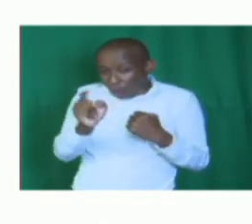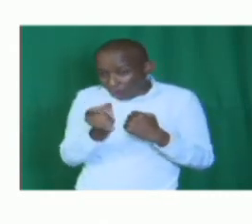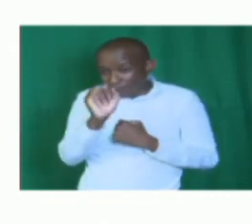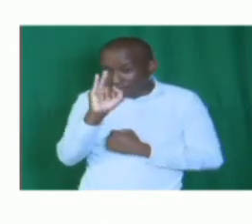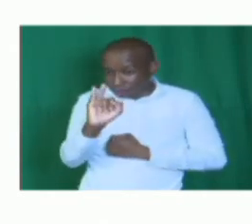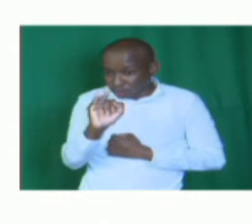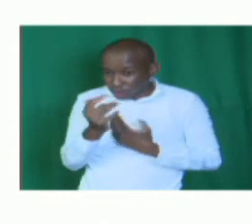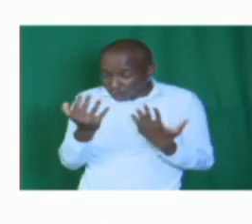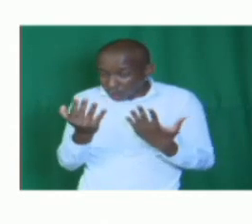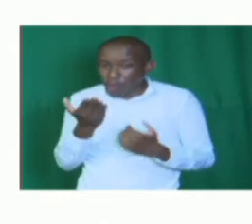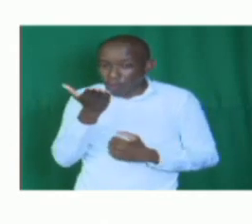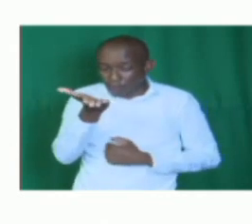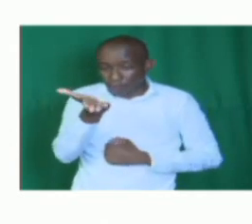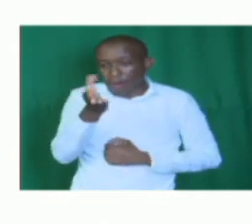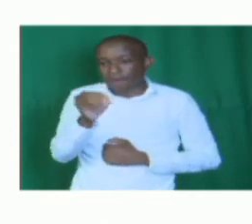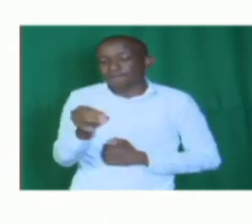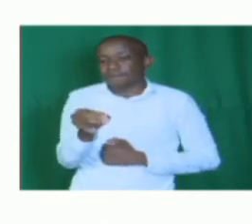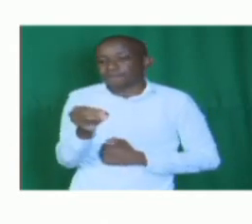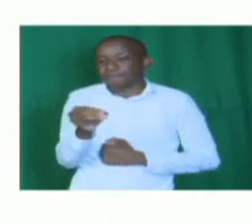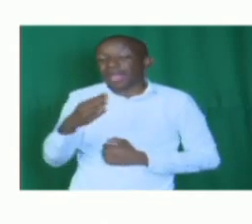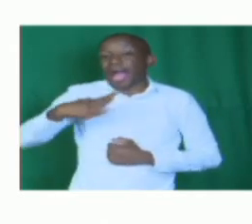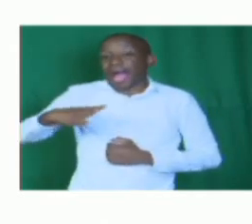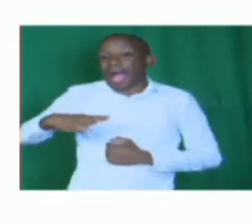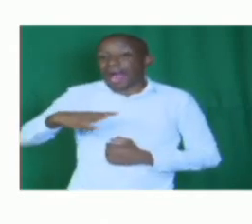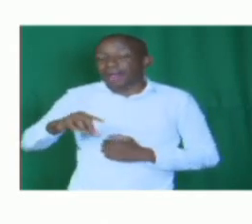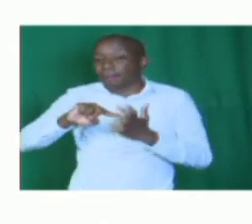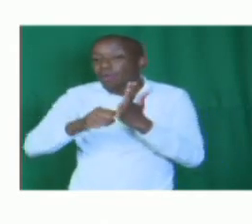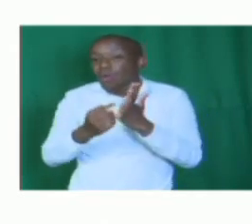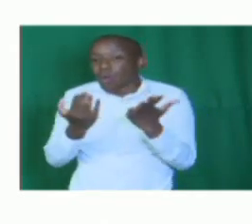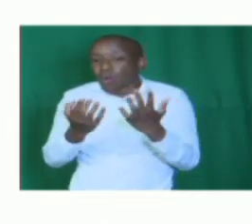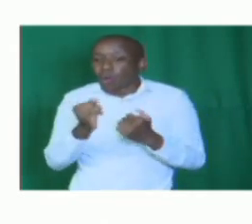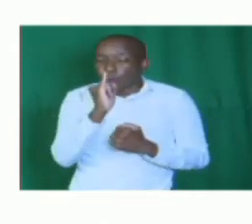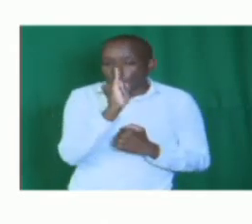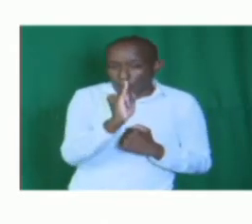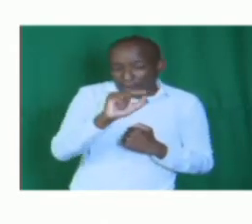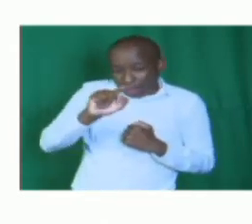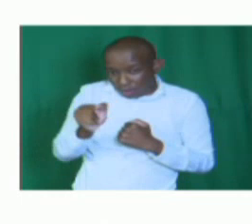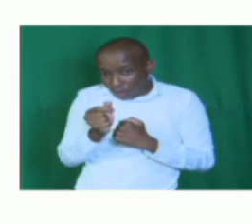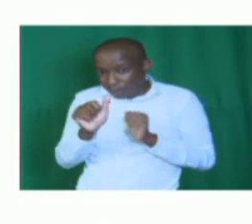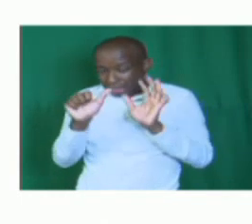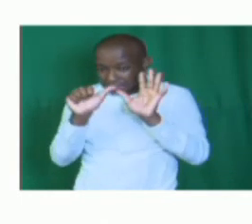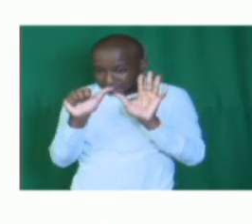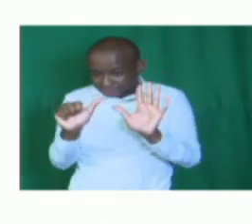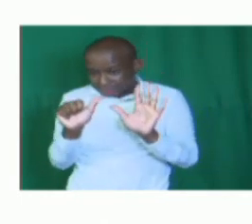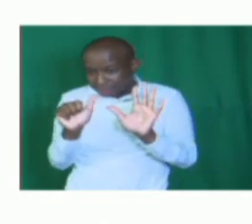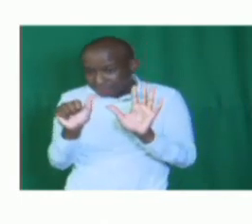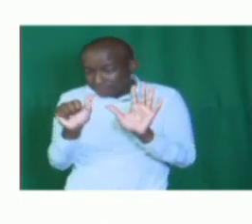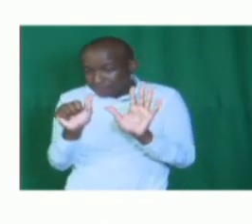-1,2 is right there, and then the next one is 1,6, which